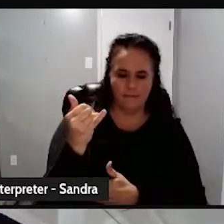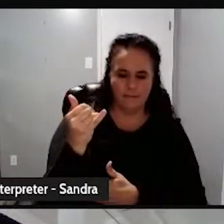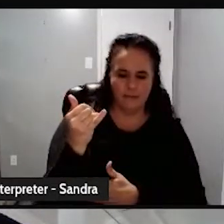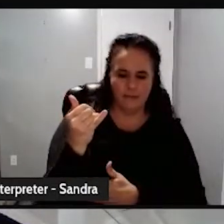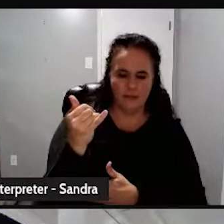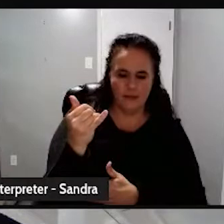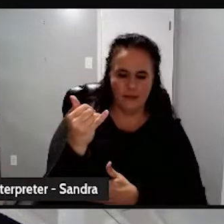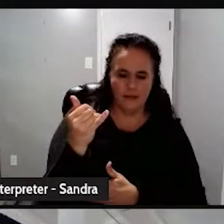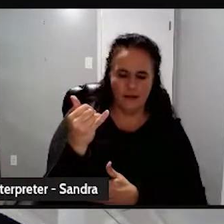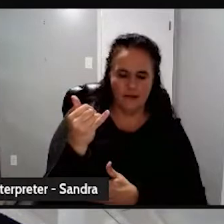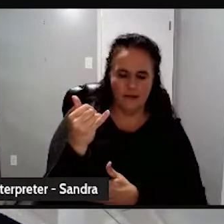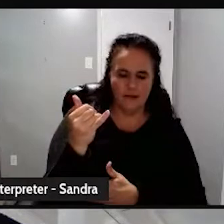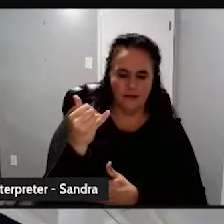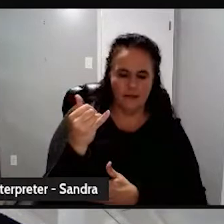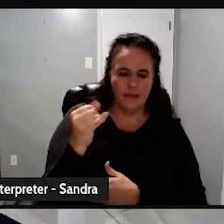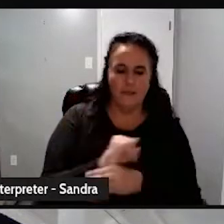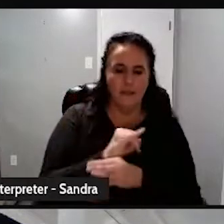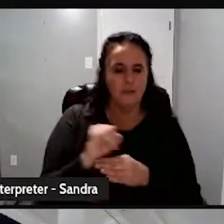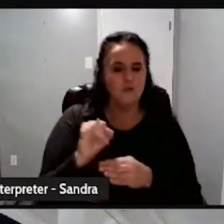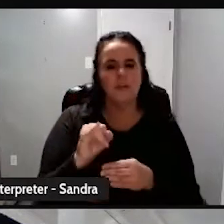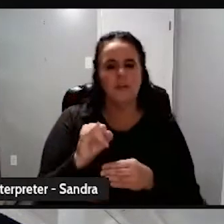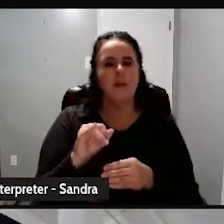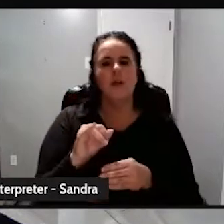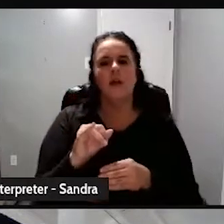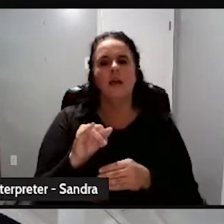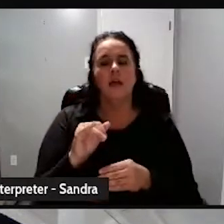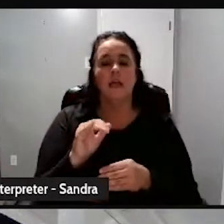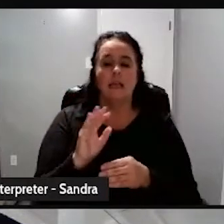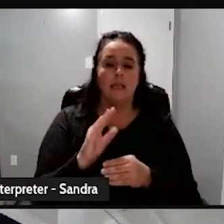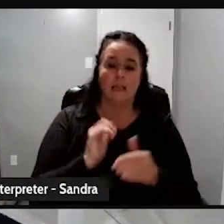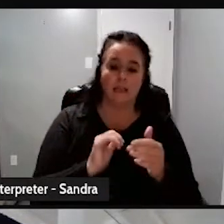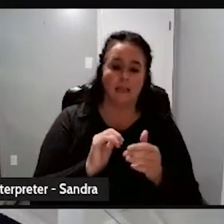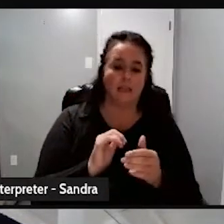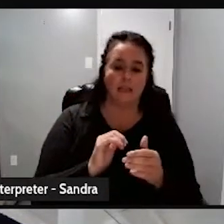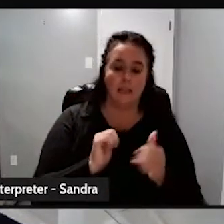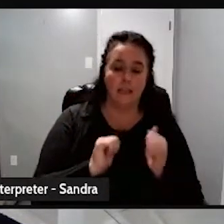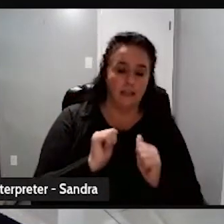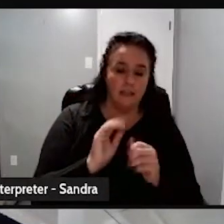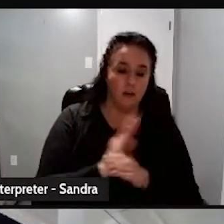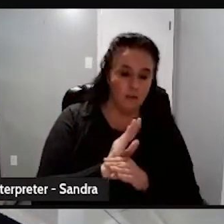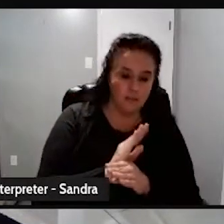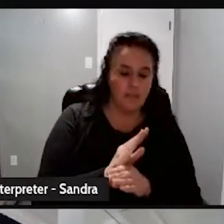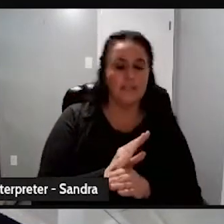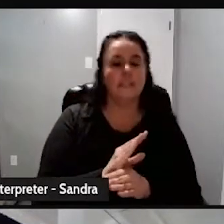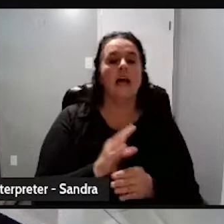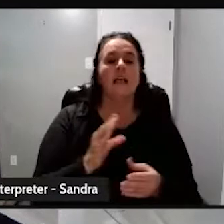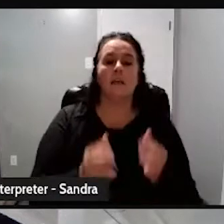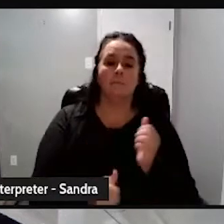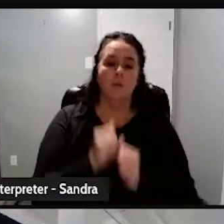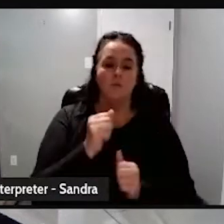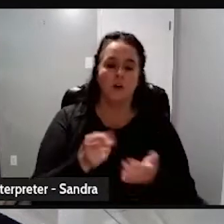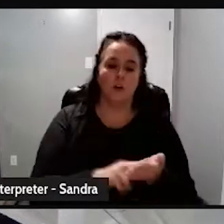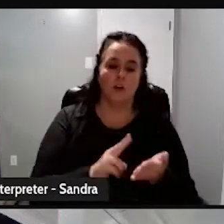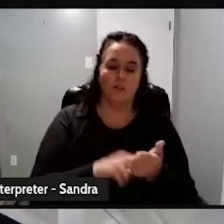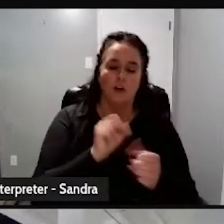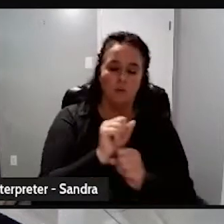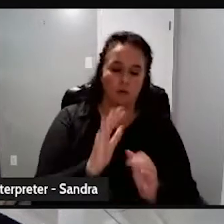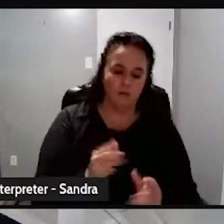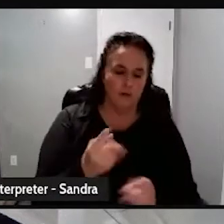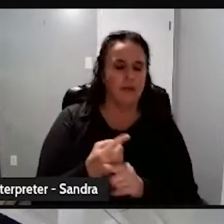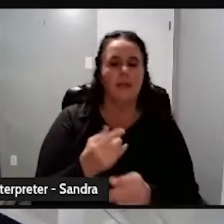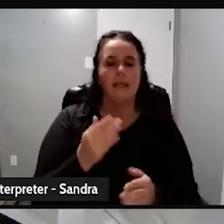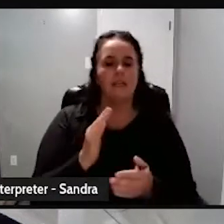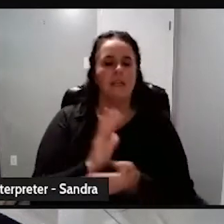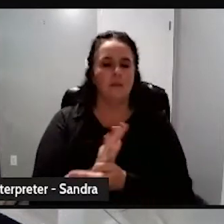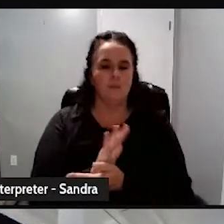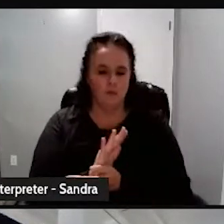in the industries where the majority of the employees are contract workers, like in film and theater, the majority of people who've worked on the